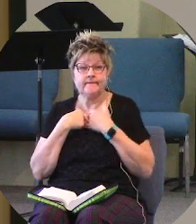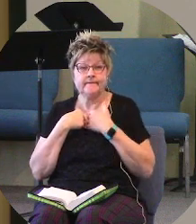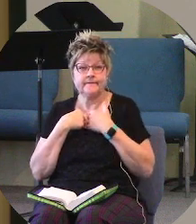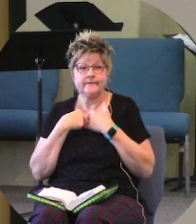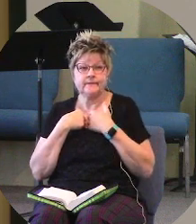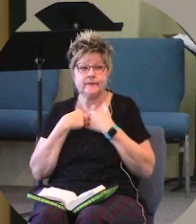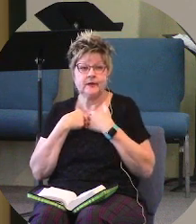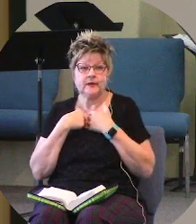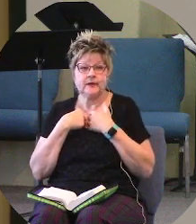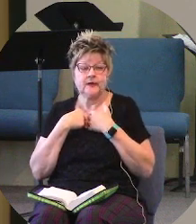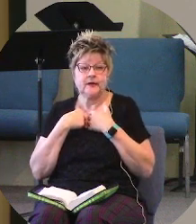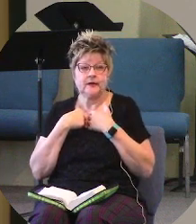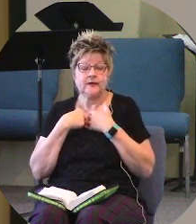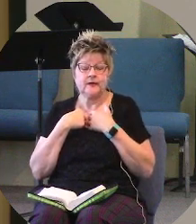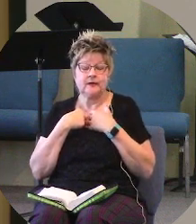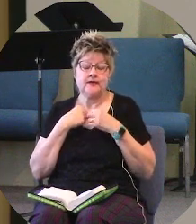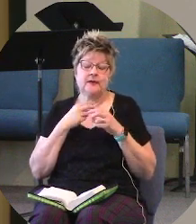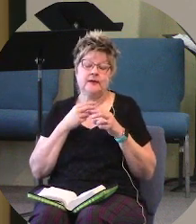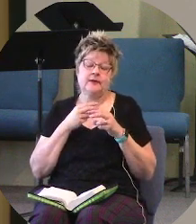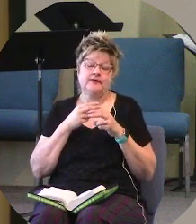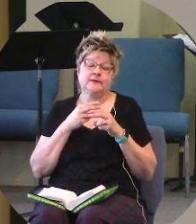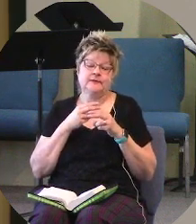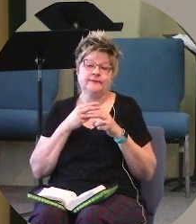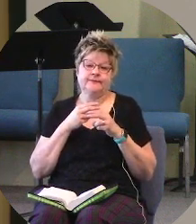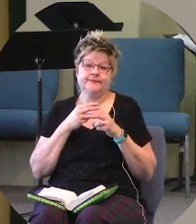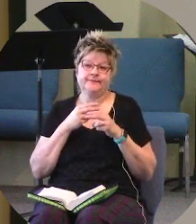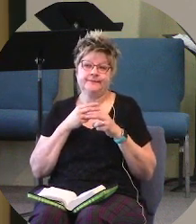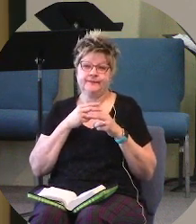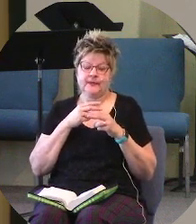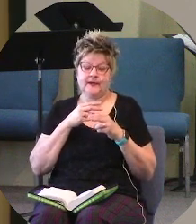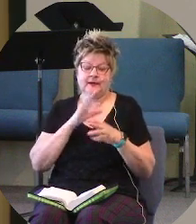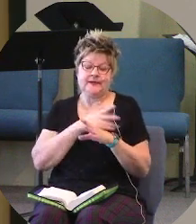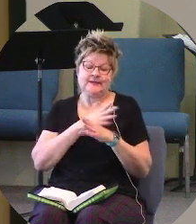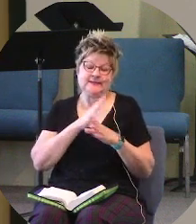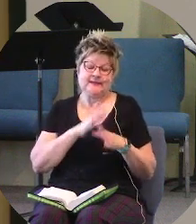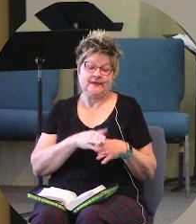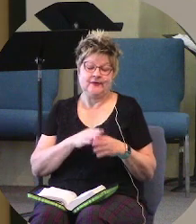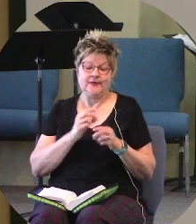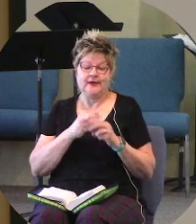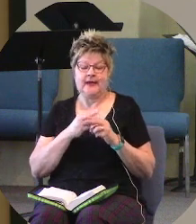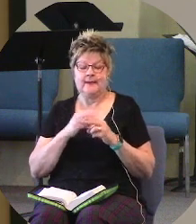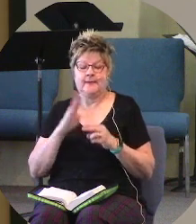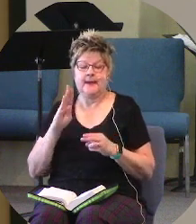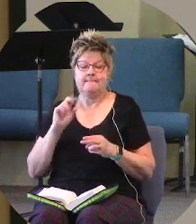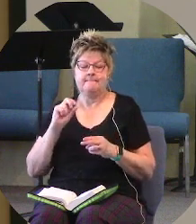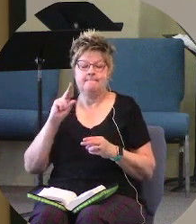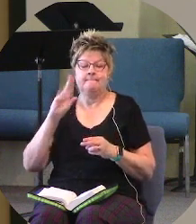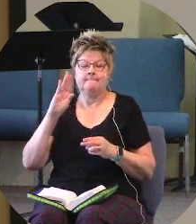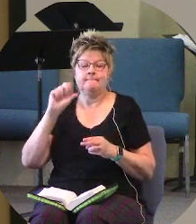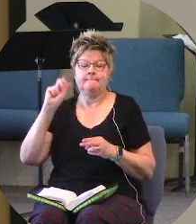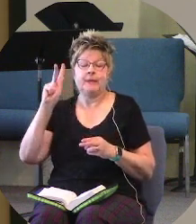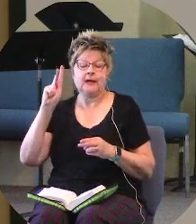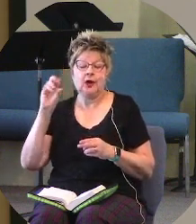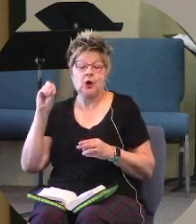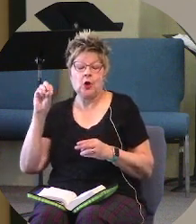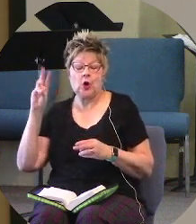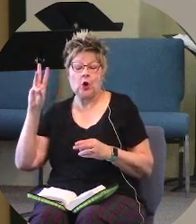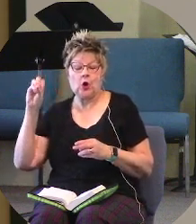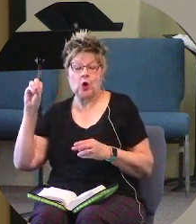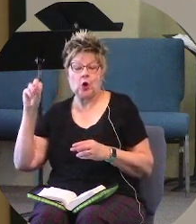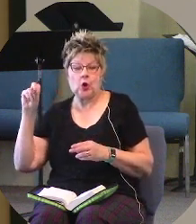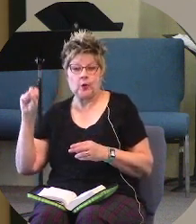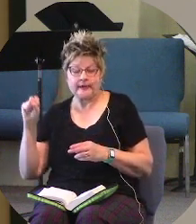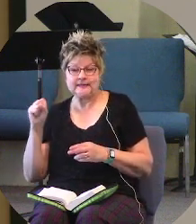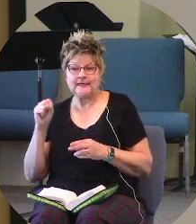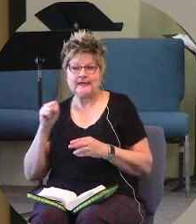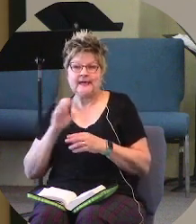Buck Owens used to sing a song called Tiger by the Tail. You guys know Buck Owens? He's long gone. We literally have the tiger by